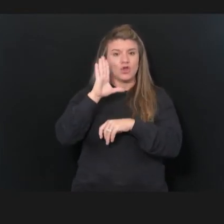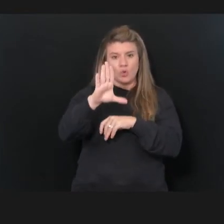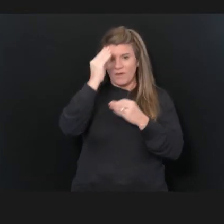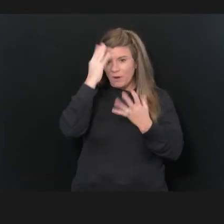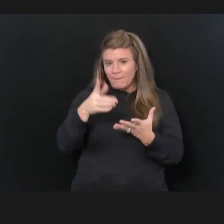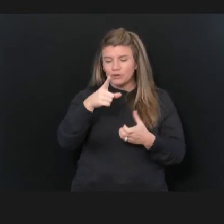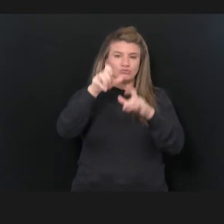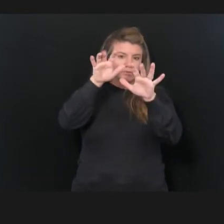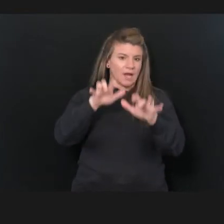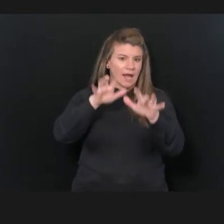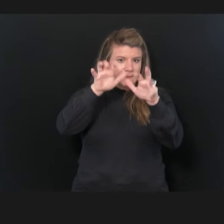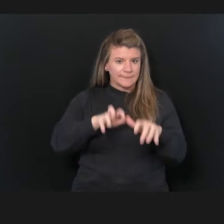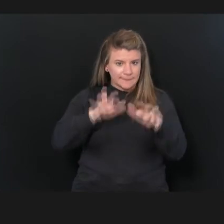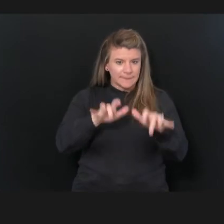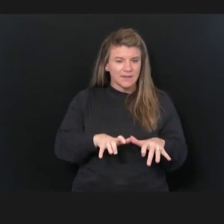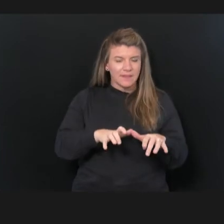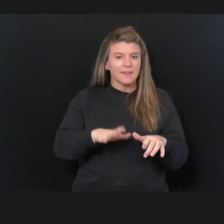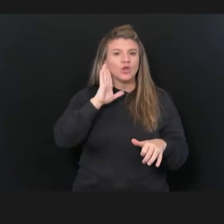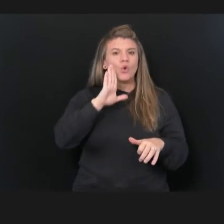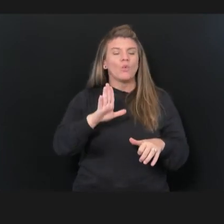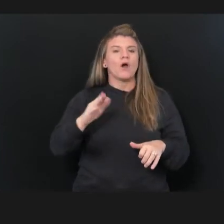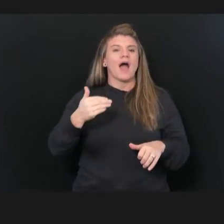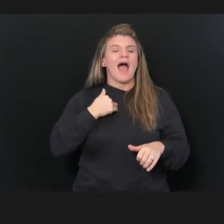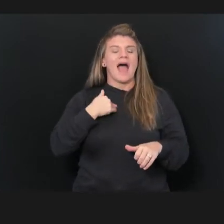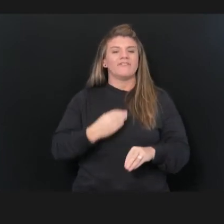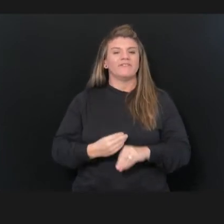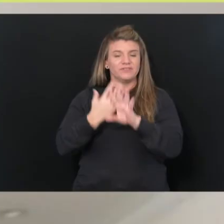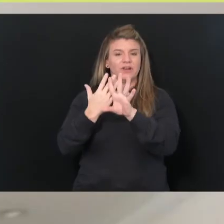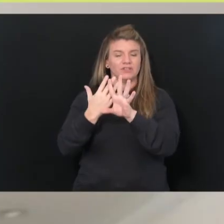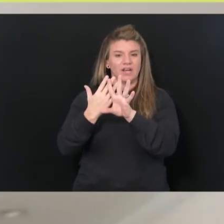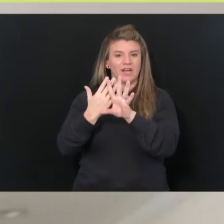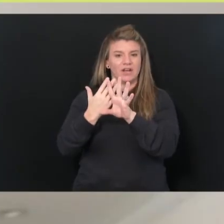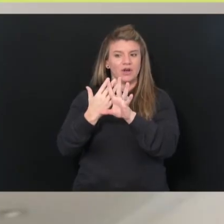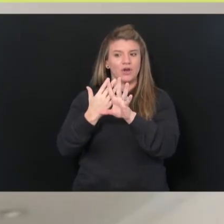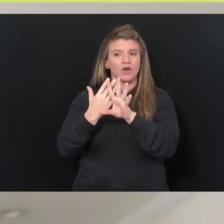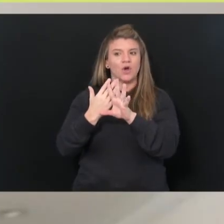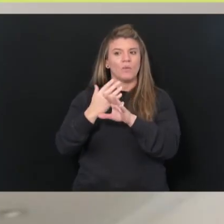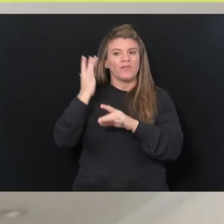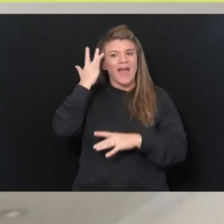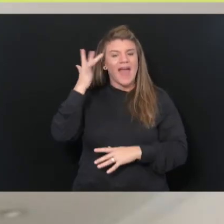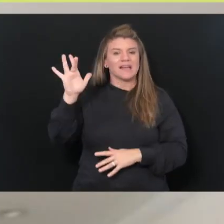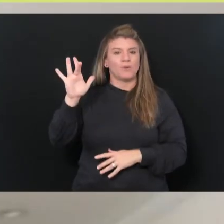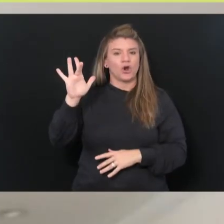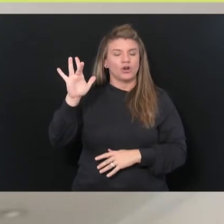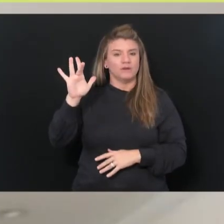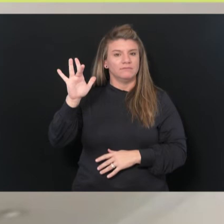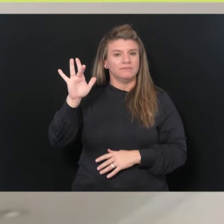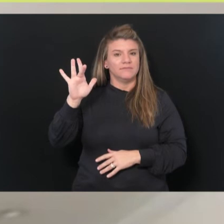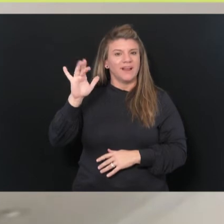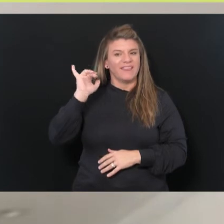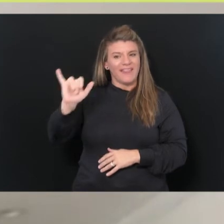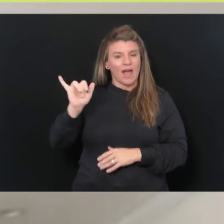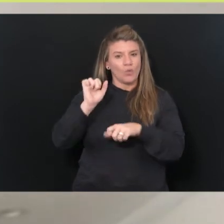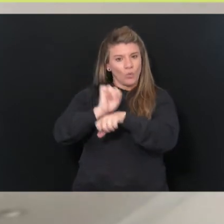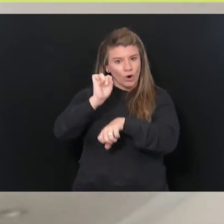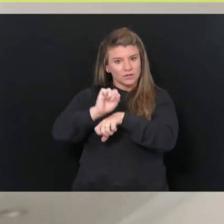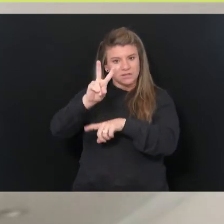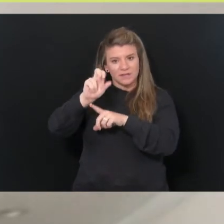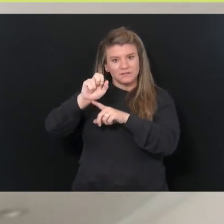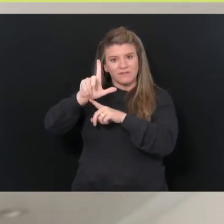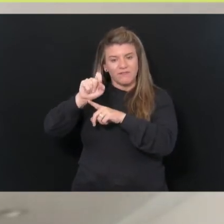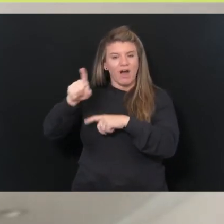information, and you'll get a video visit from a expert from Vault who will walk you through